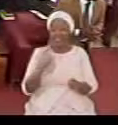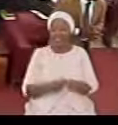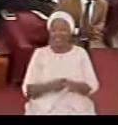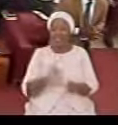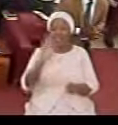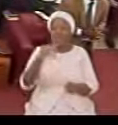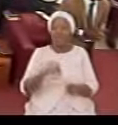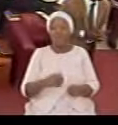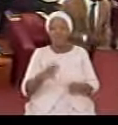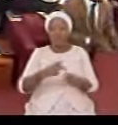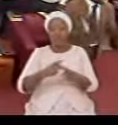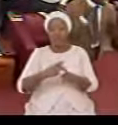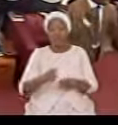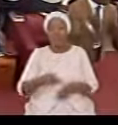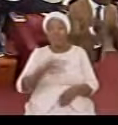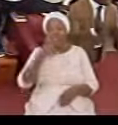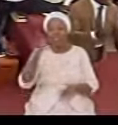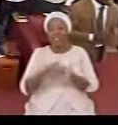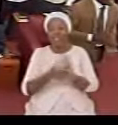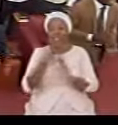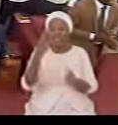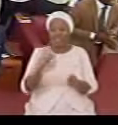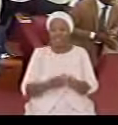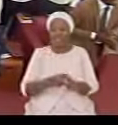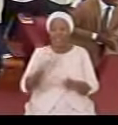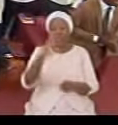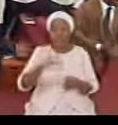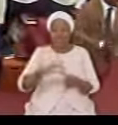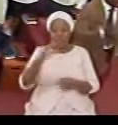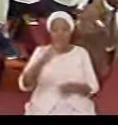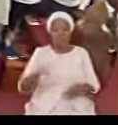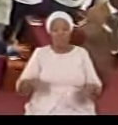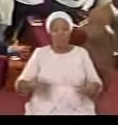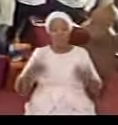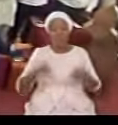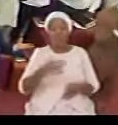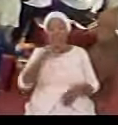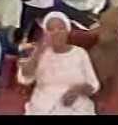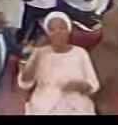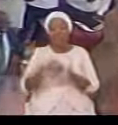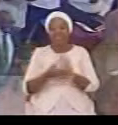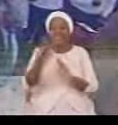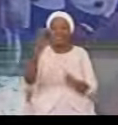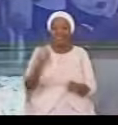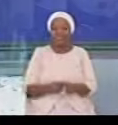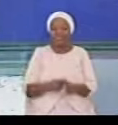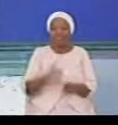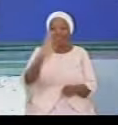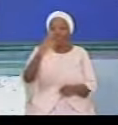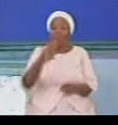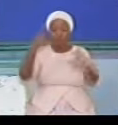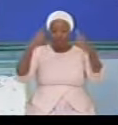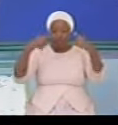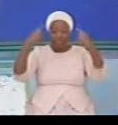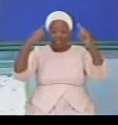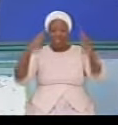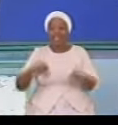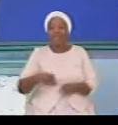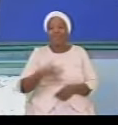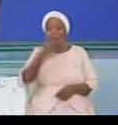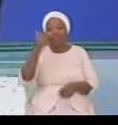Your profession better. Your spiritual life better. Your success